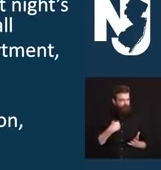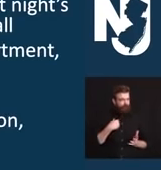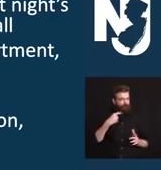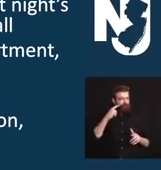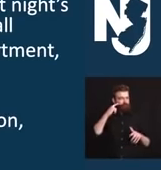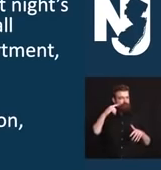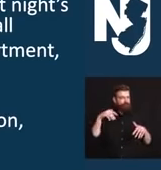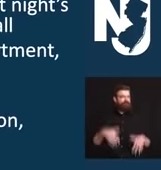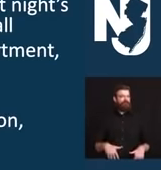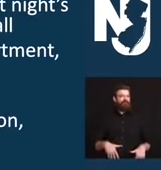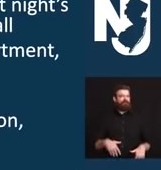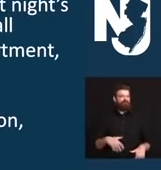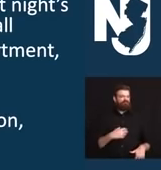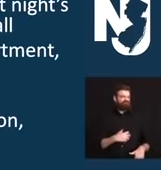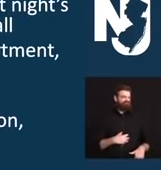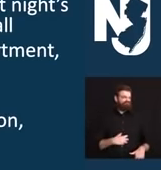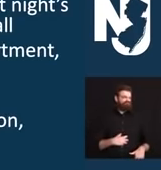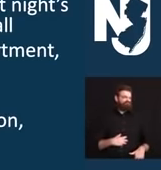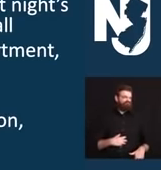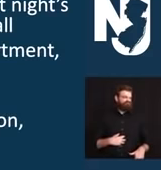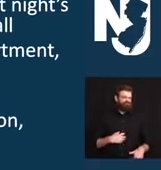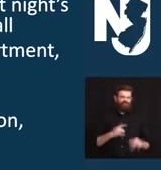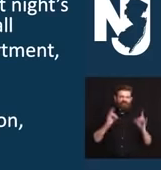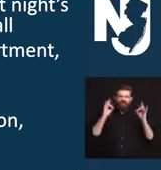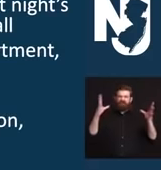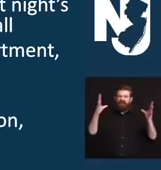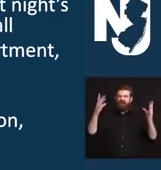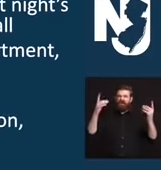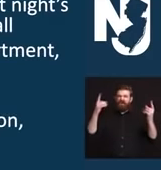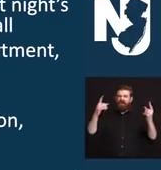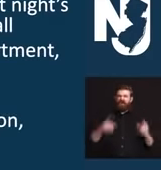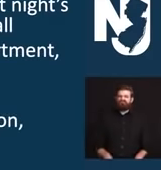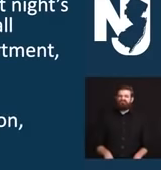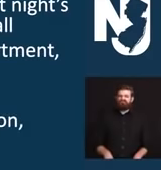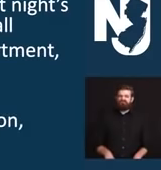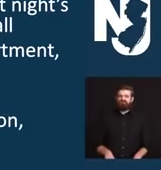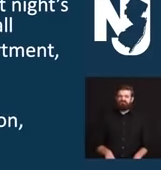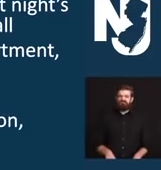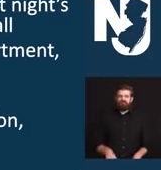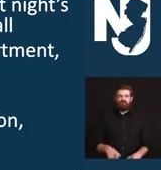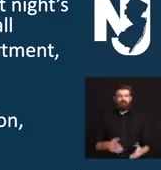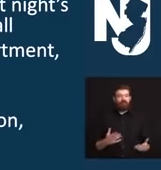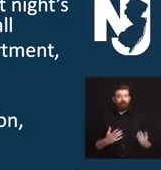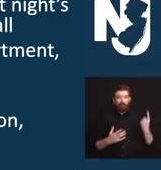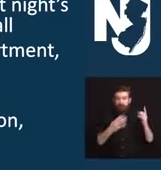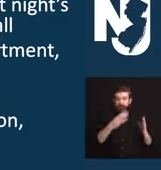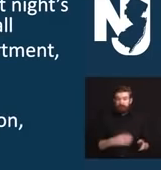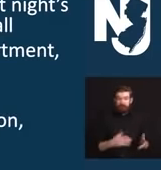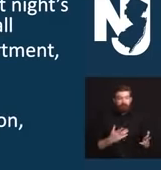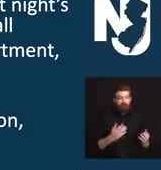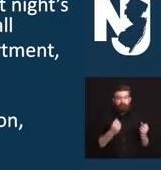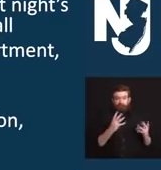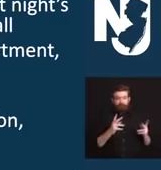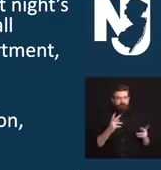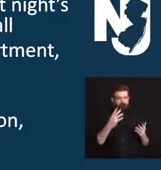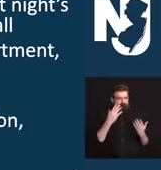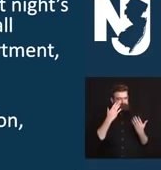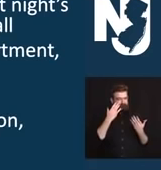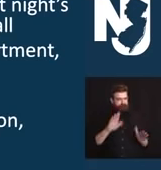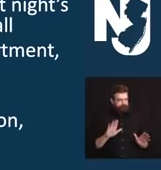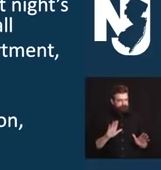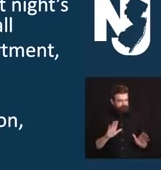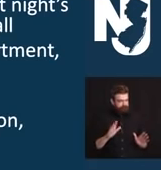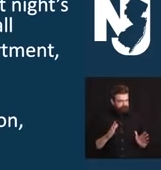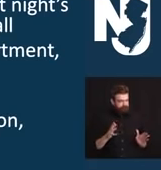the despicable and cowardly actions of an individual or individuals, we don't know yet, who fired 6 rounds into the